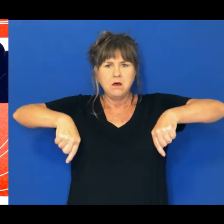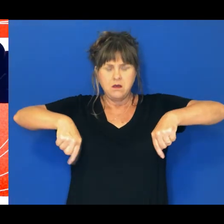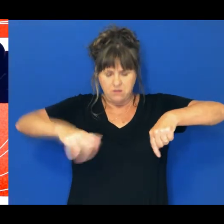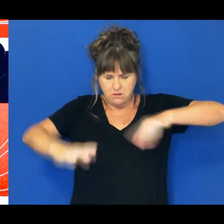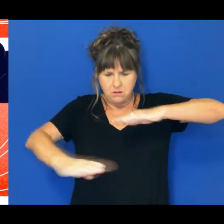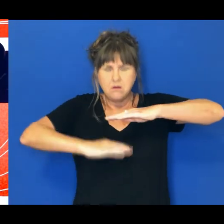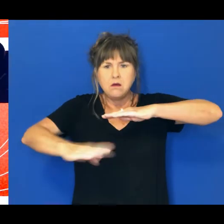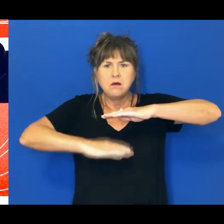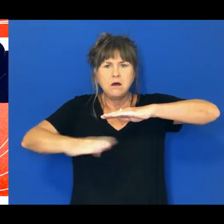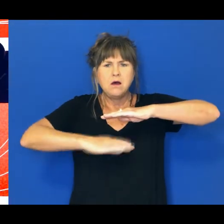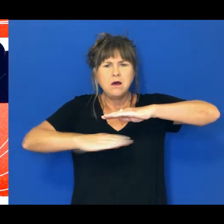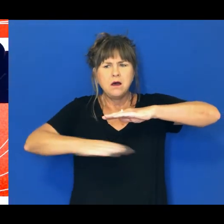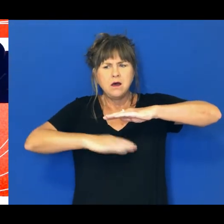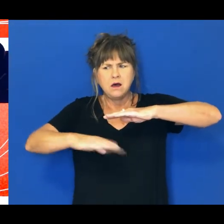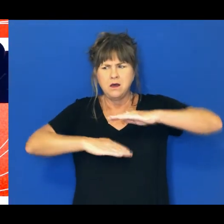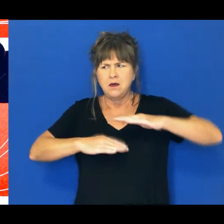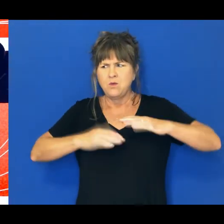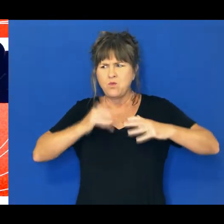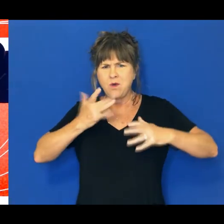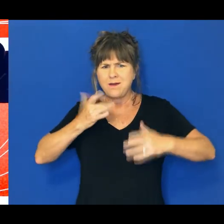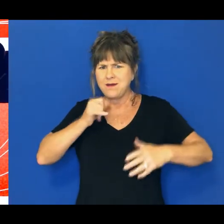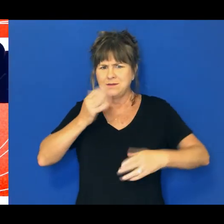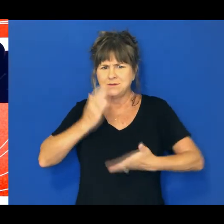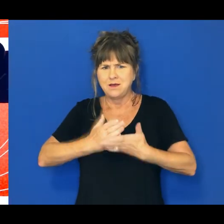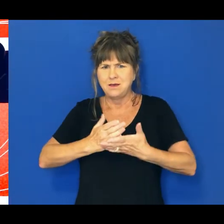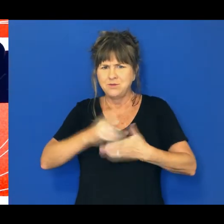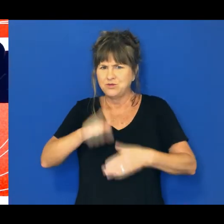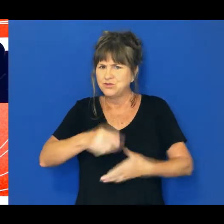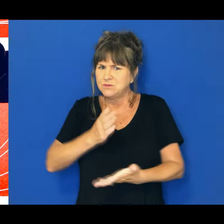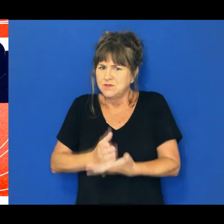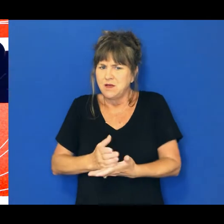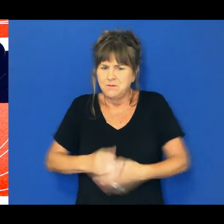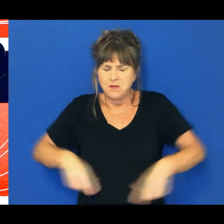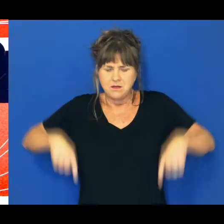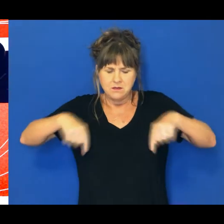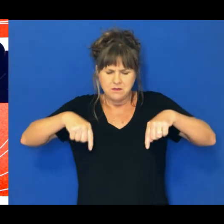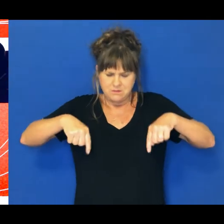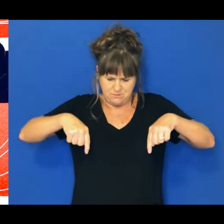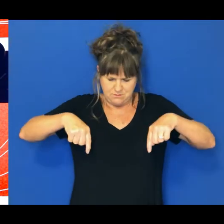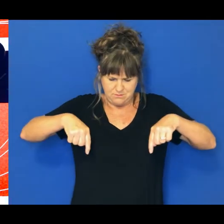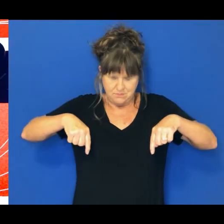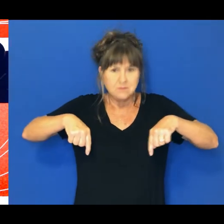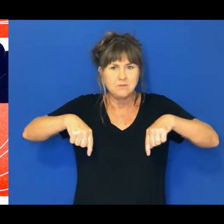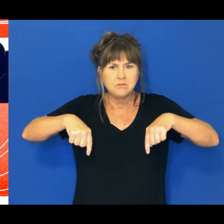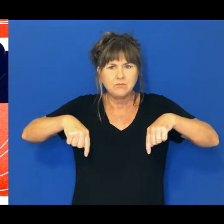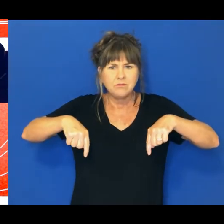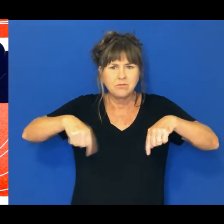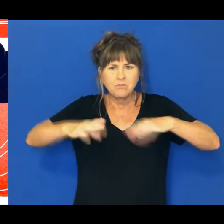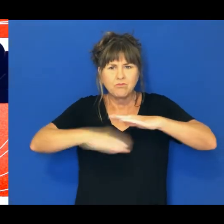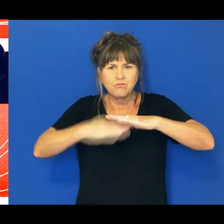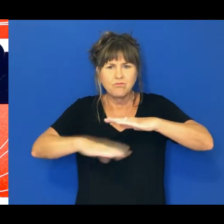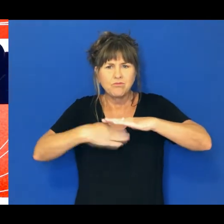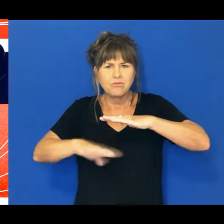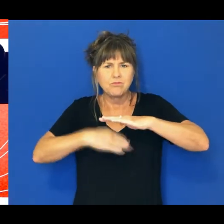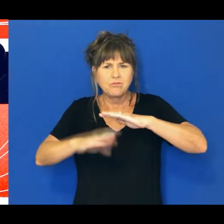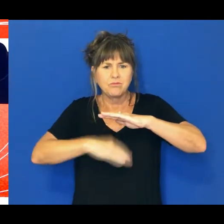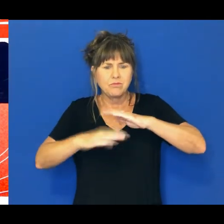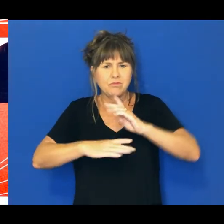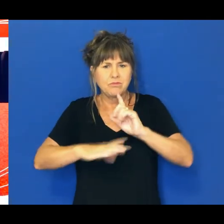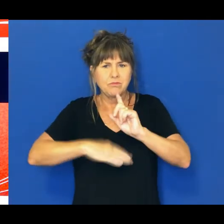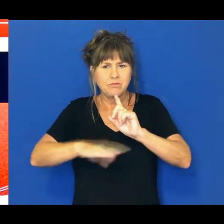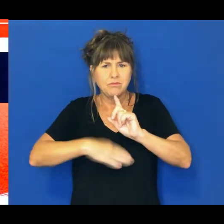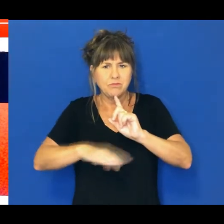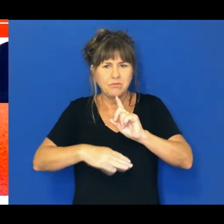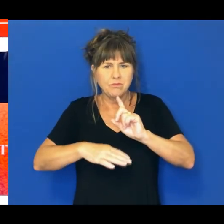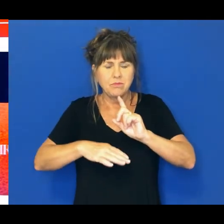why is the timer still timing, and why is the treadmill still treading? And I'm up here with my feet over the treadmill as it still goes. Here's what I realized. I had